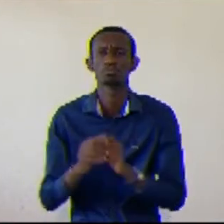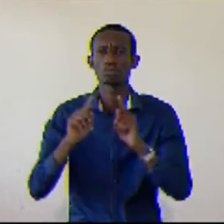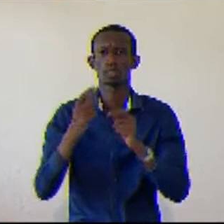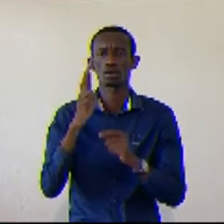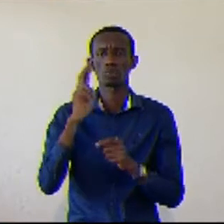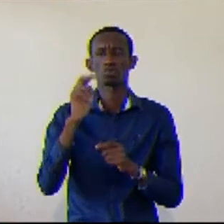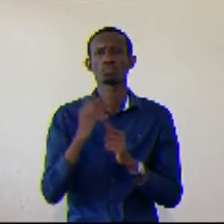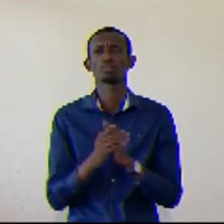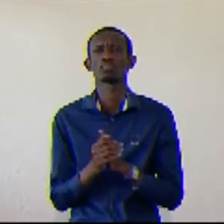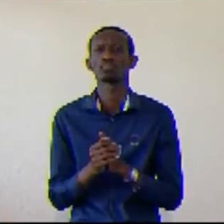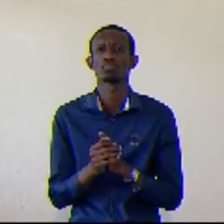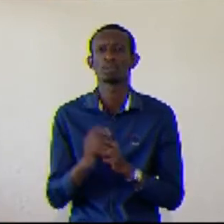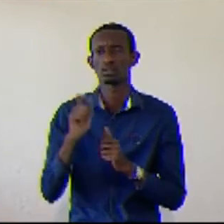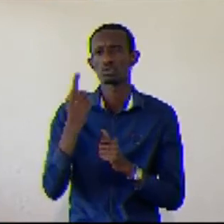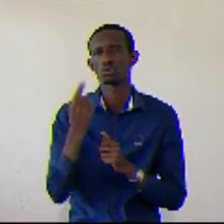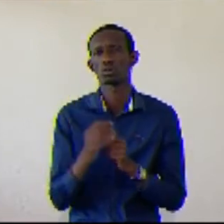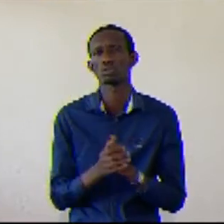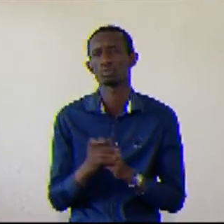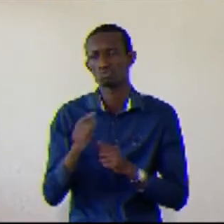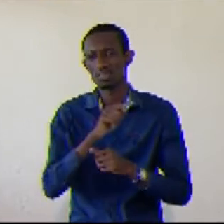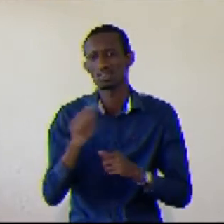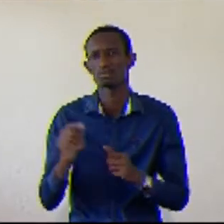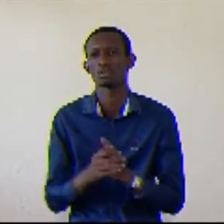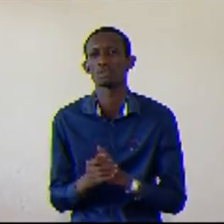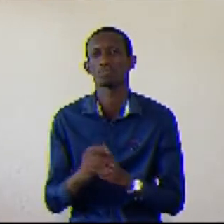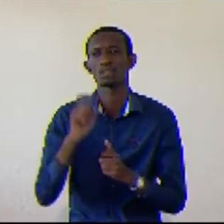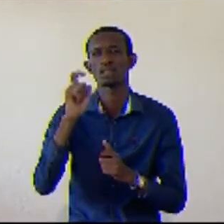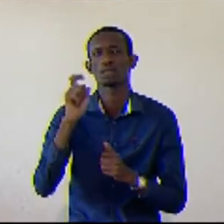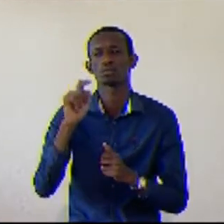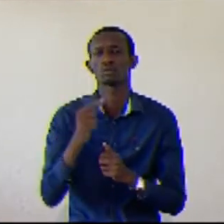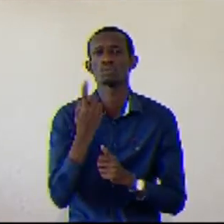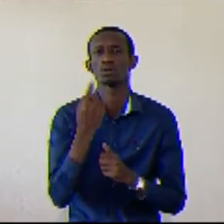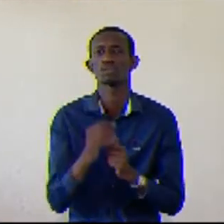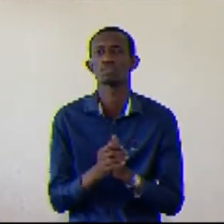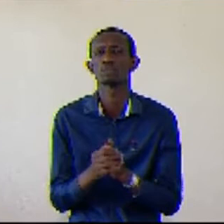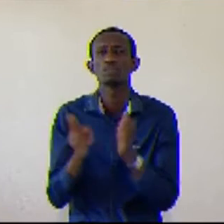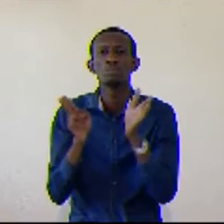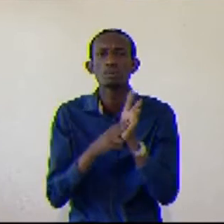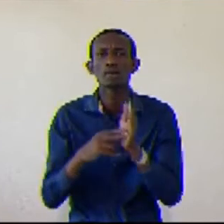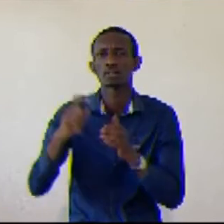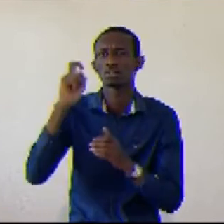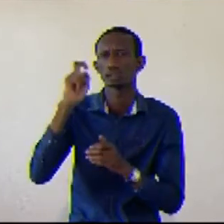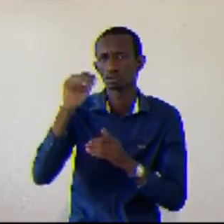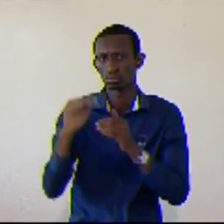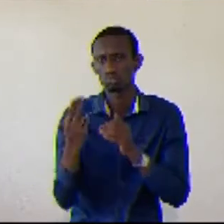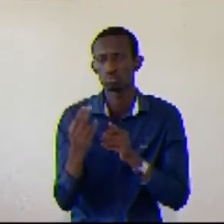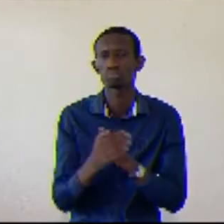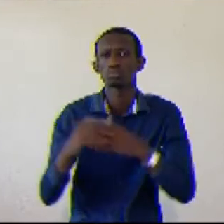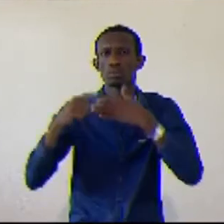by f derivative of x1 is equal to x2 minus